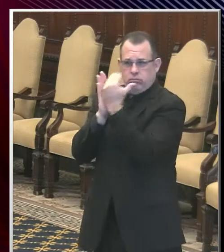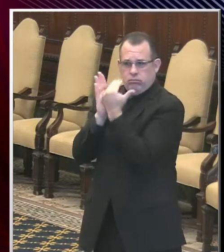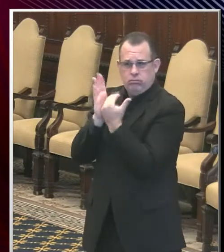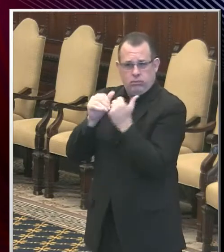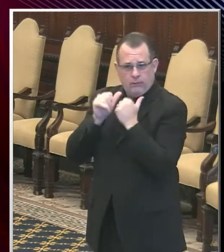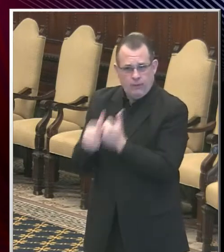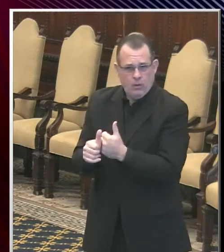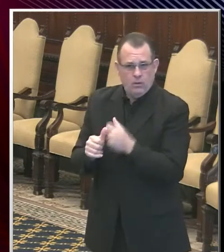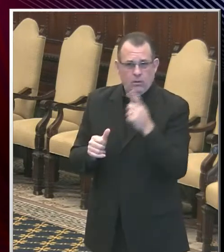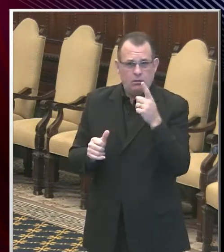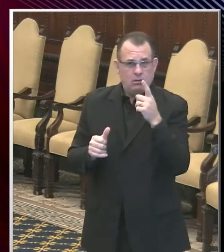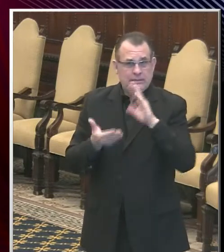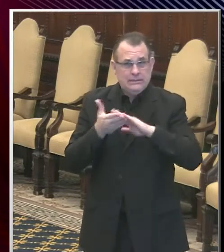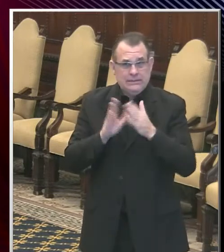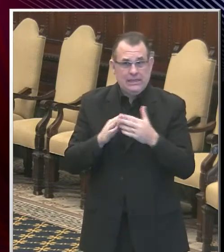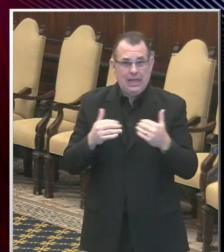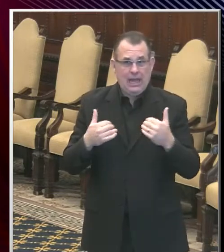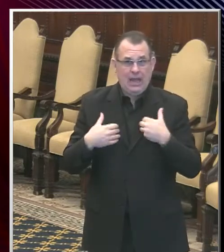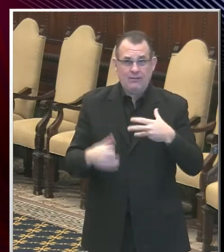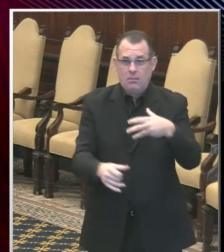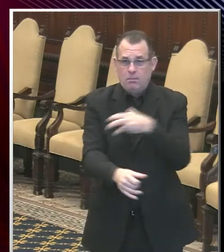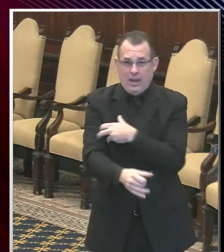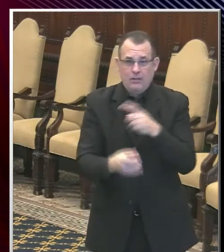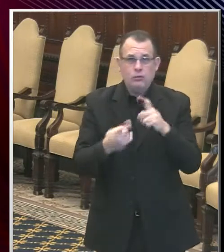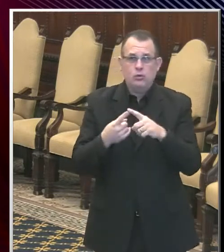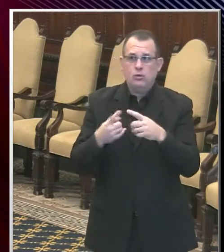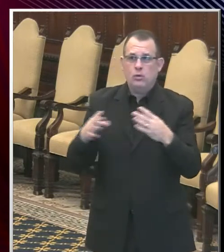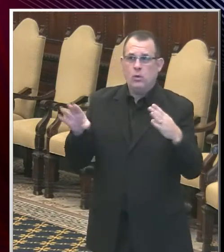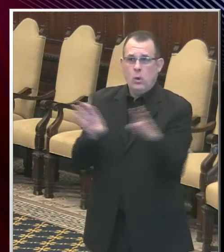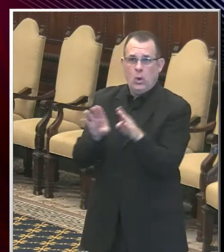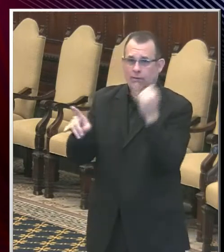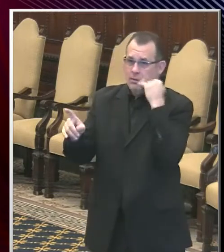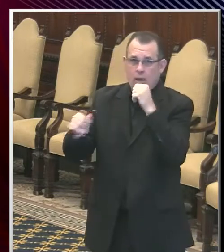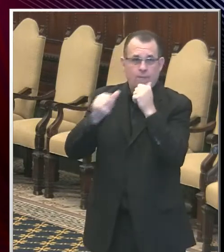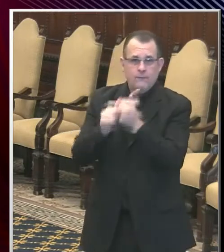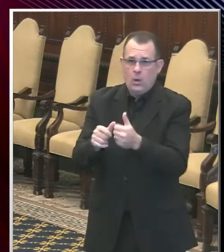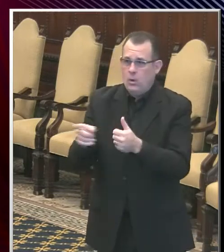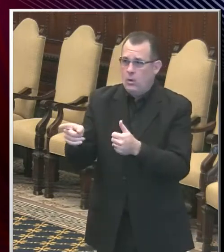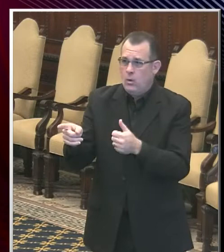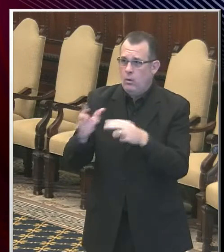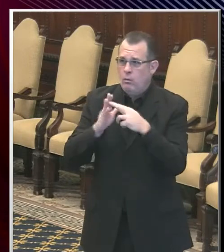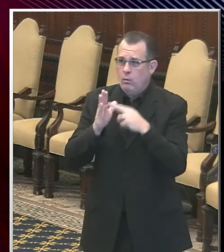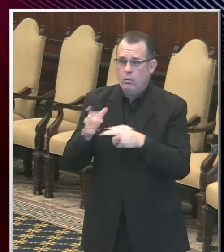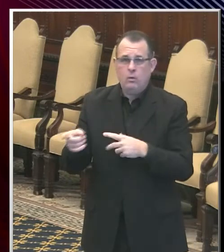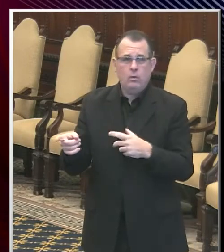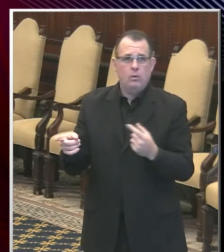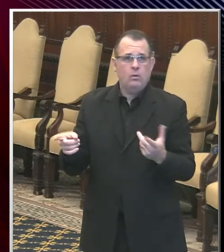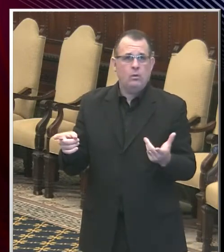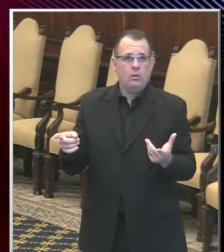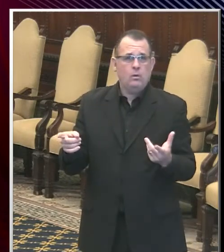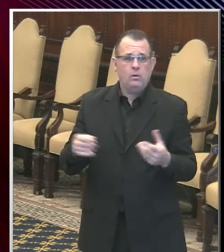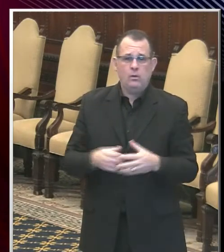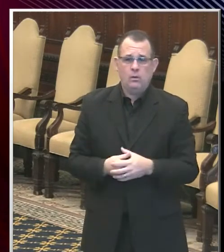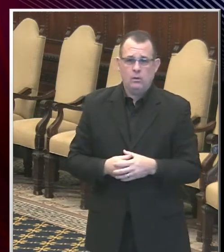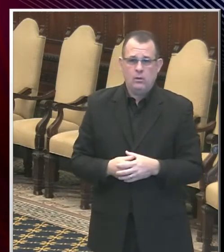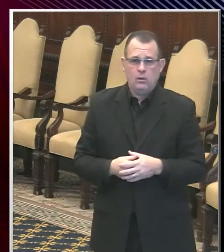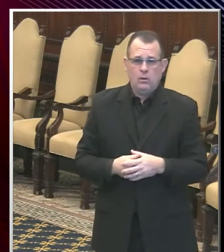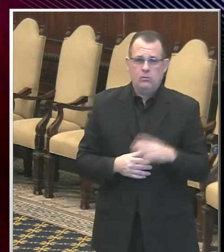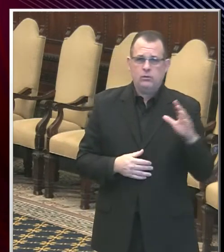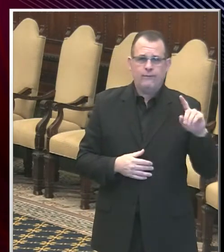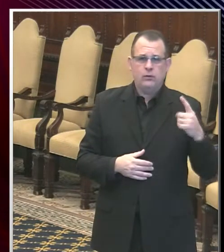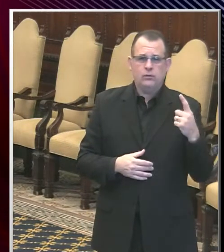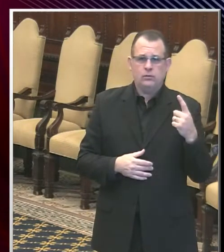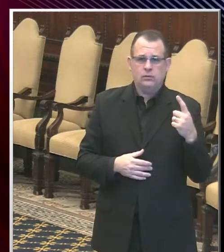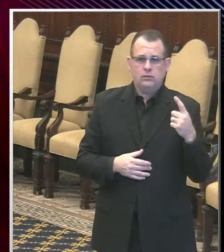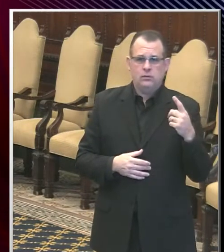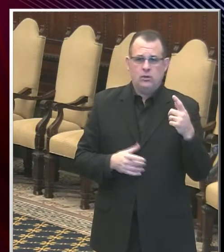have the power to shut these businesses and sites down if those guidelines are not being followed? Well, first of all, on the larger